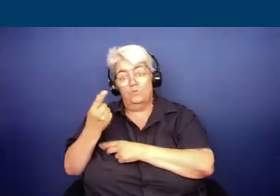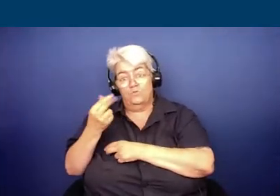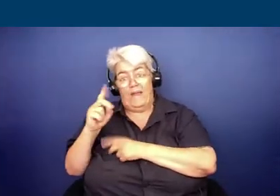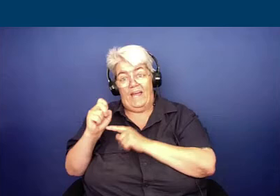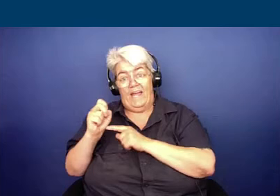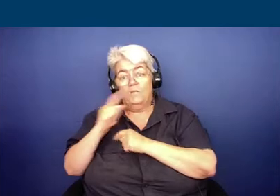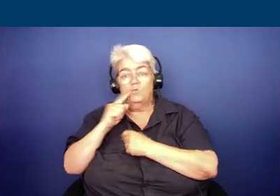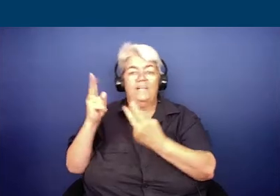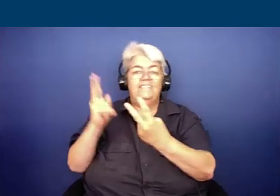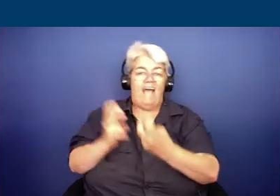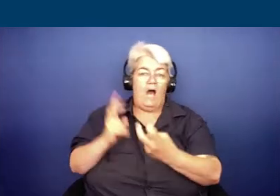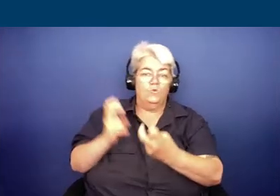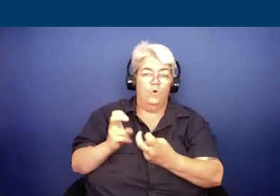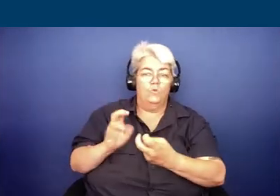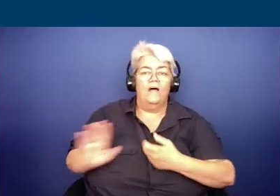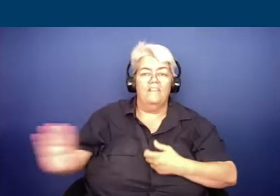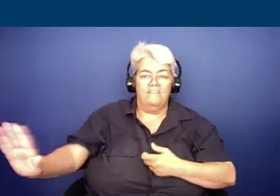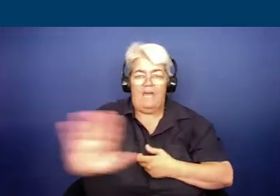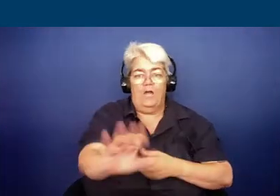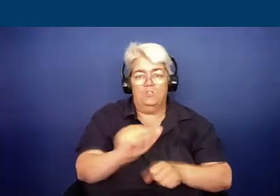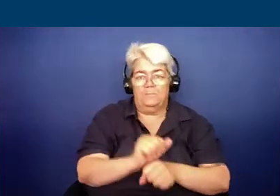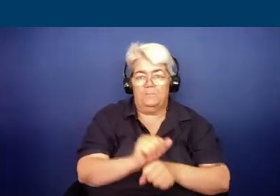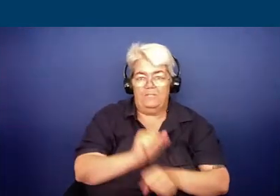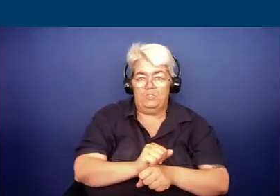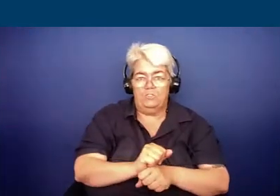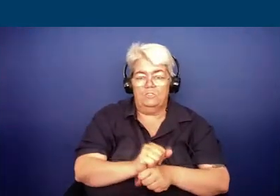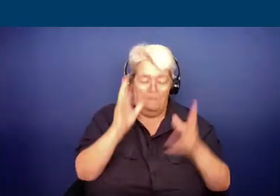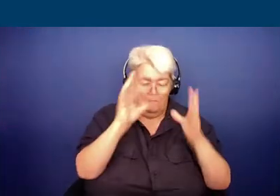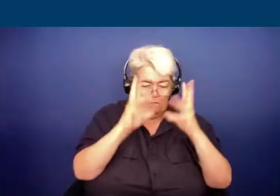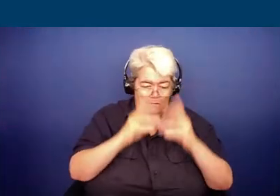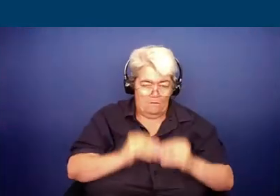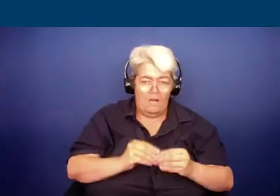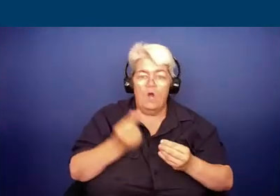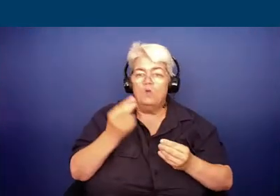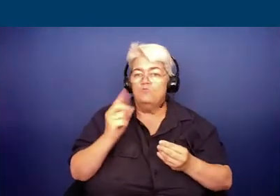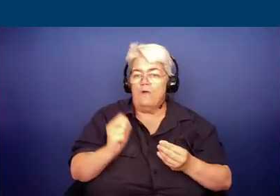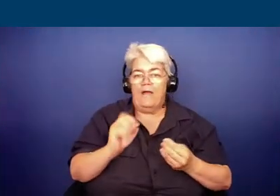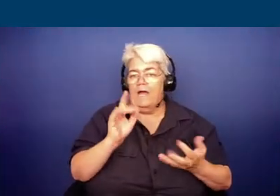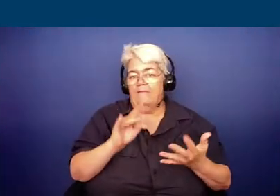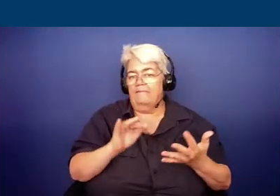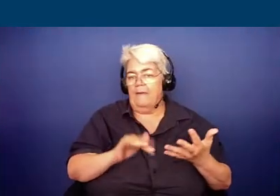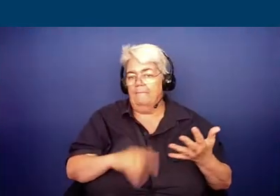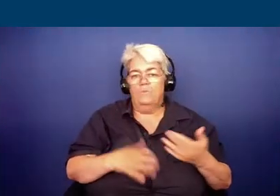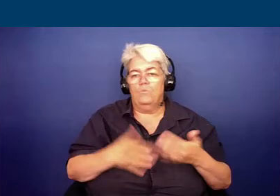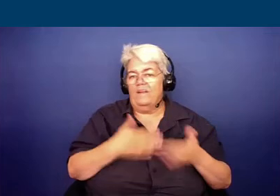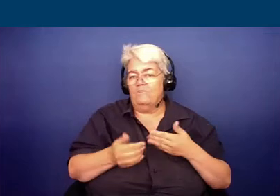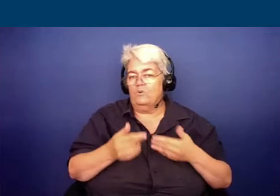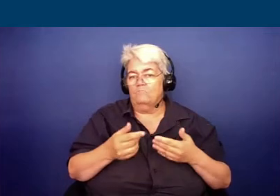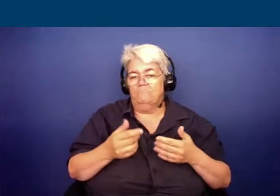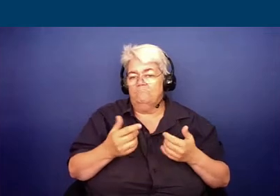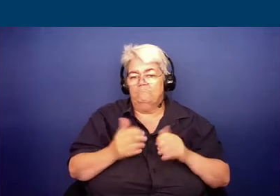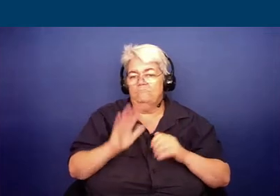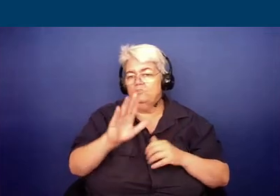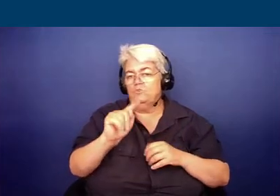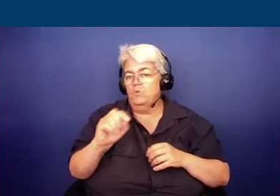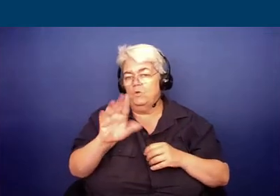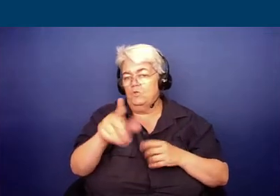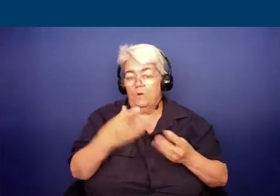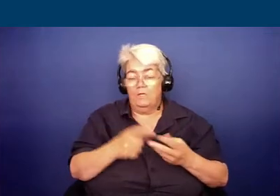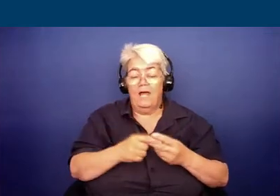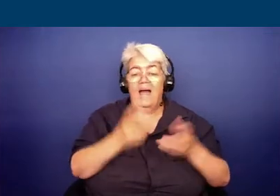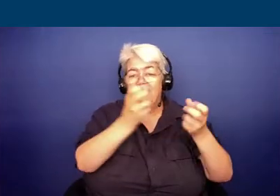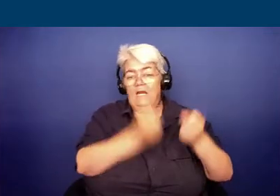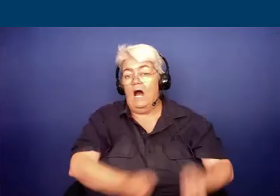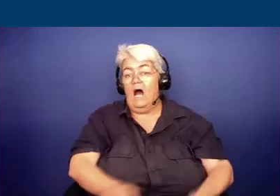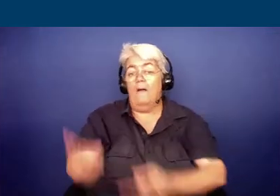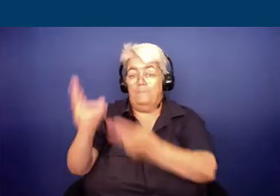download all of the submissions, grade them in whatever grading tool you want to use, and then re-upload